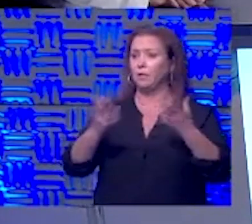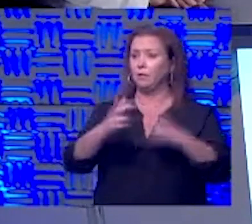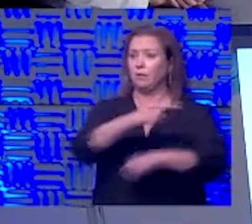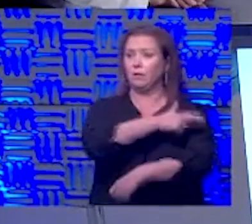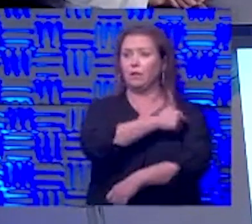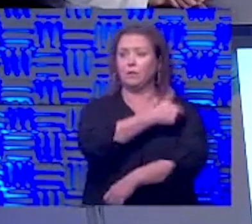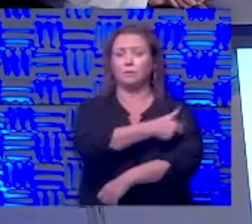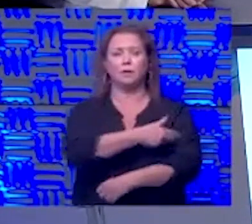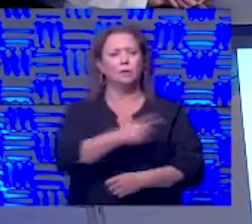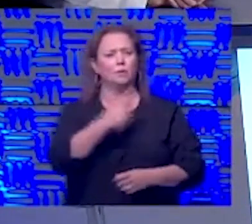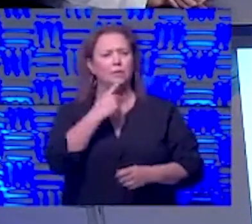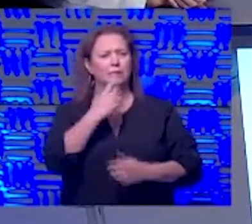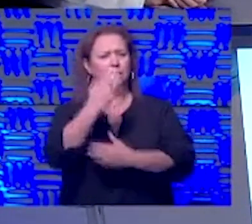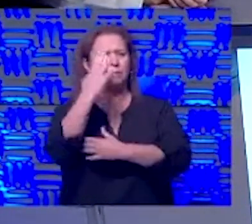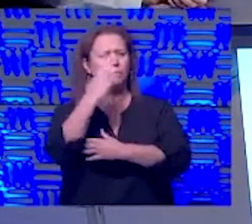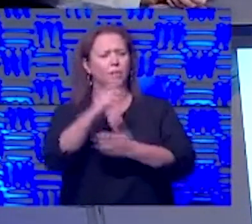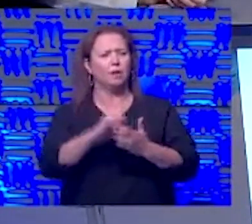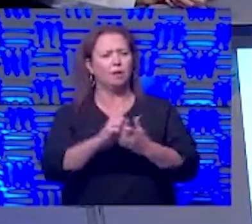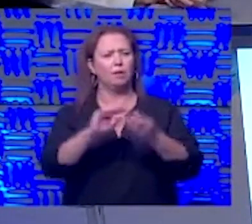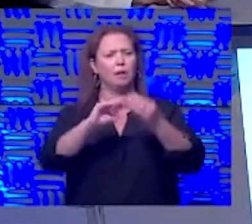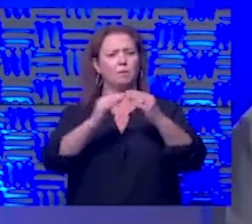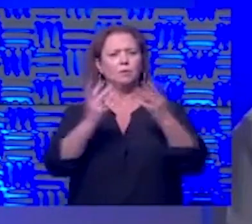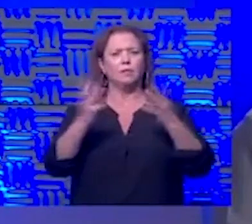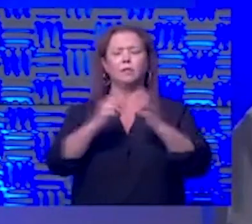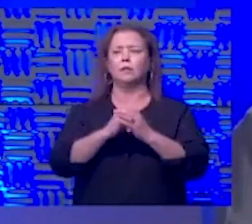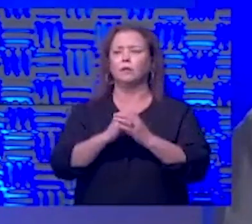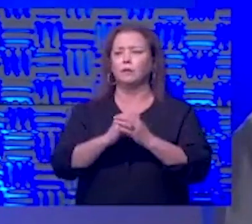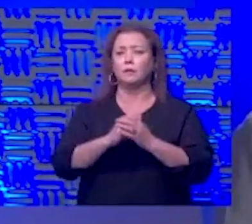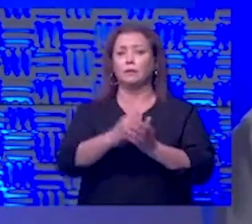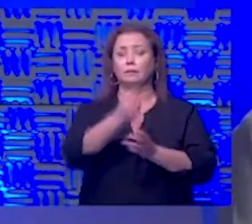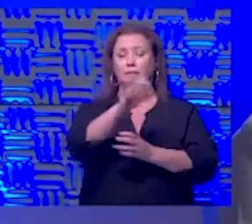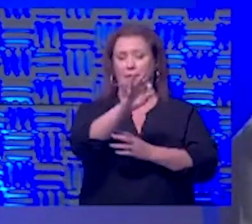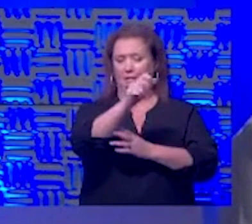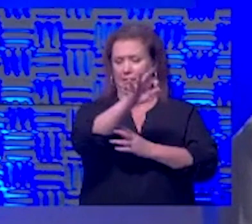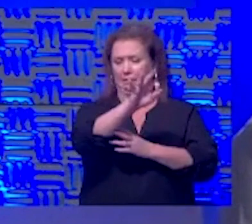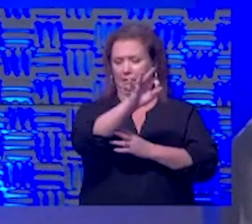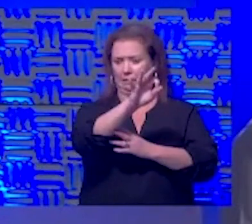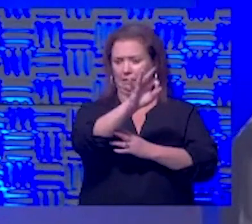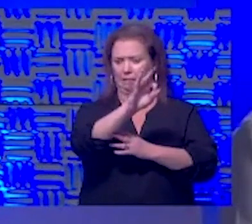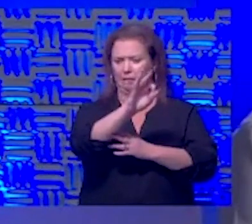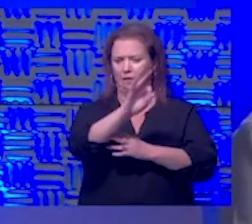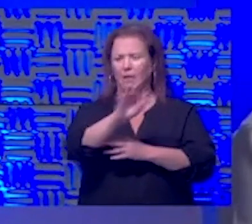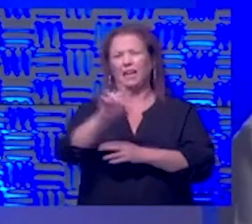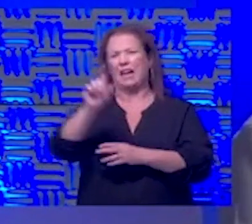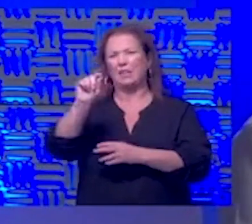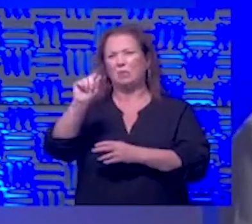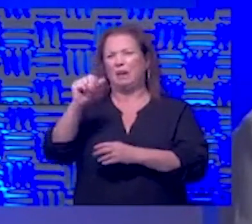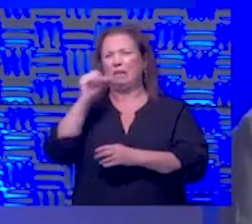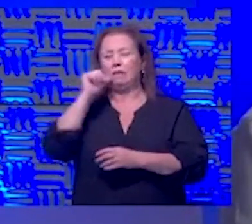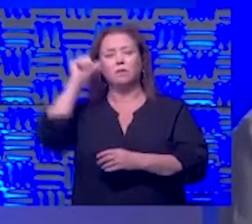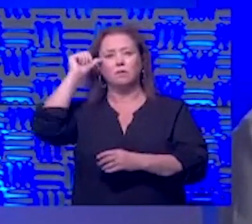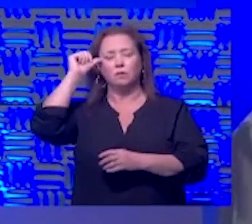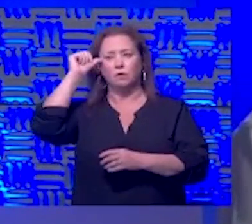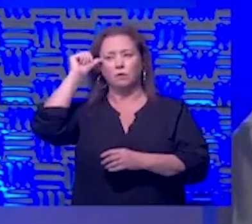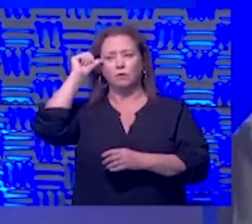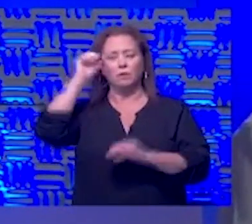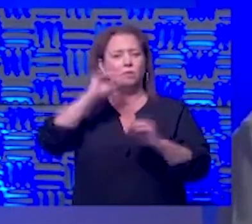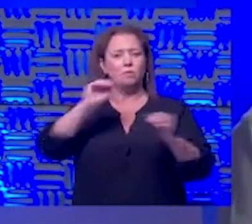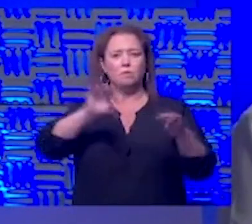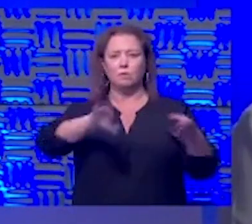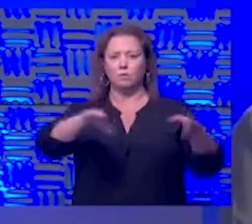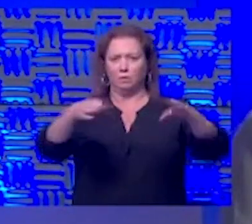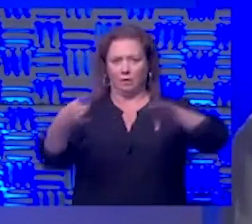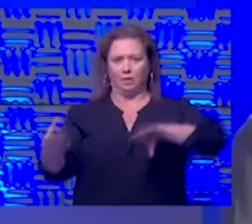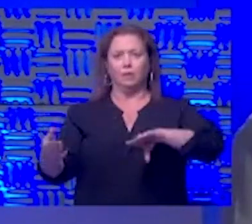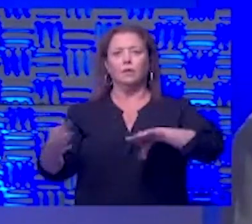That's right. I don't think we said them this morning. What are we today? Yeah, so we have 19. I think we had 20 at some point yesterday. We did were not 20 have in the any afternoon. deaths, Yeah, so